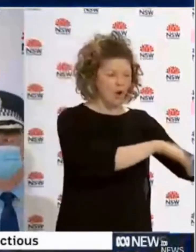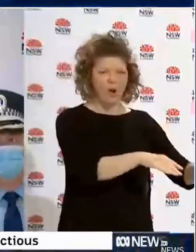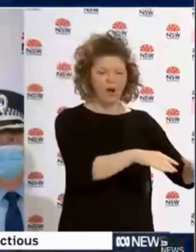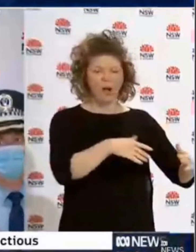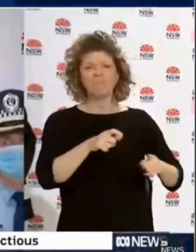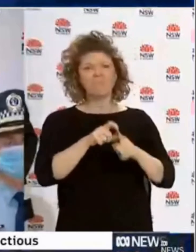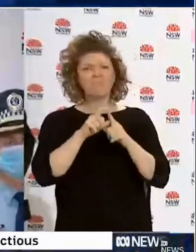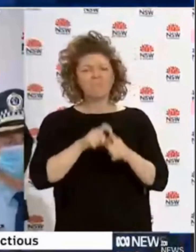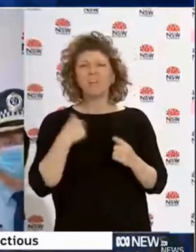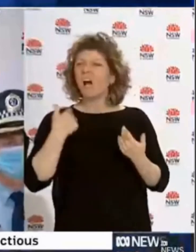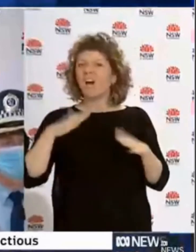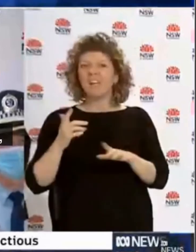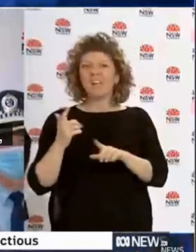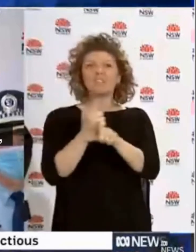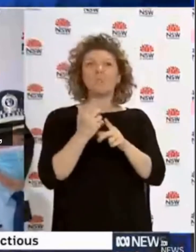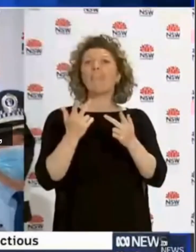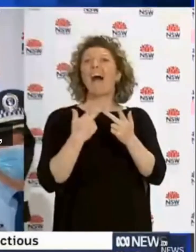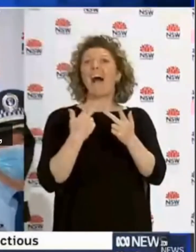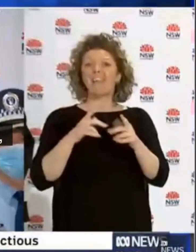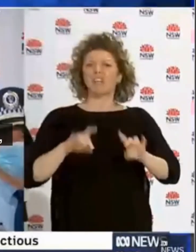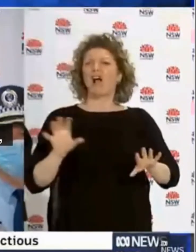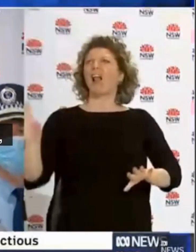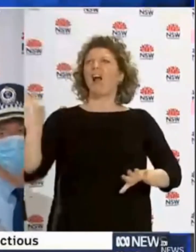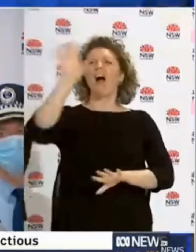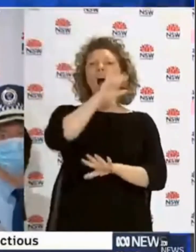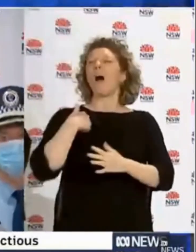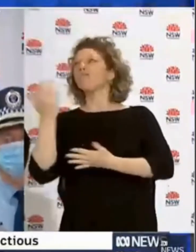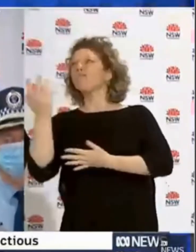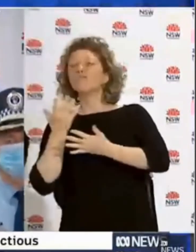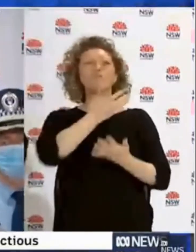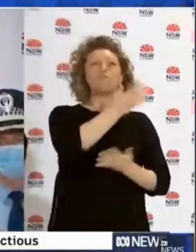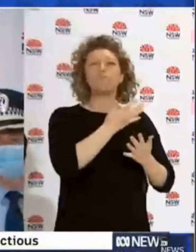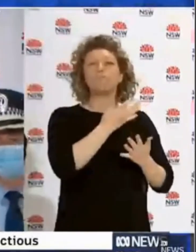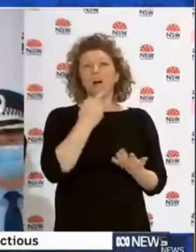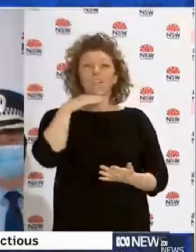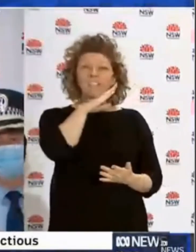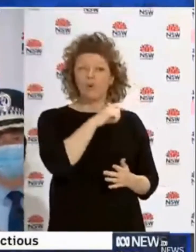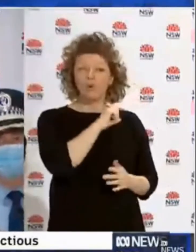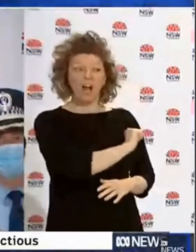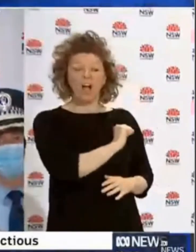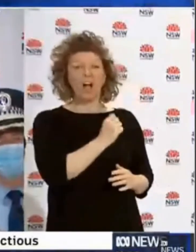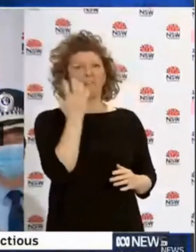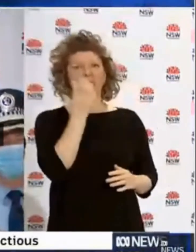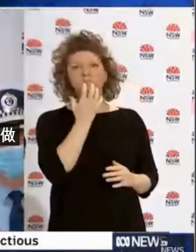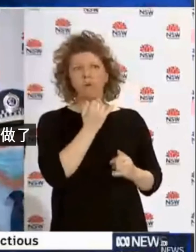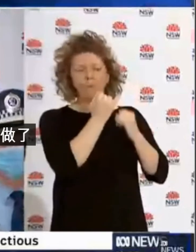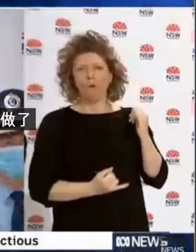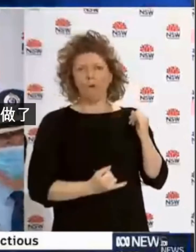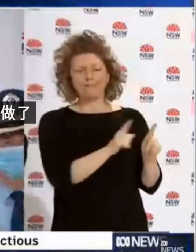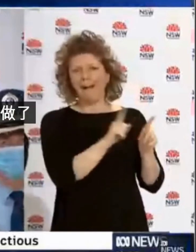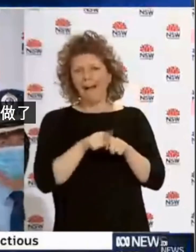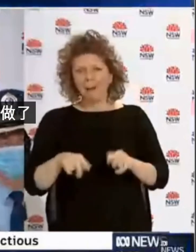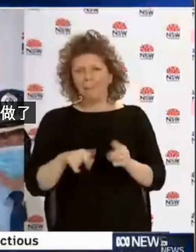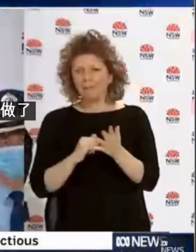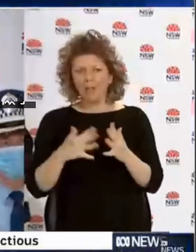other Liberal and Labor health ministers, and in other jurisdictions, such as particularly in Victoria, they've had the same challenges, and they've done